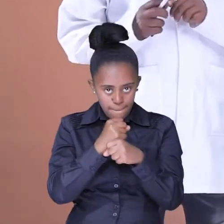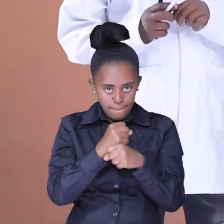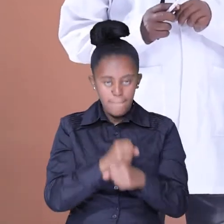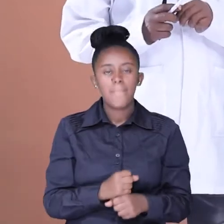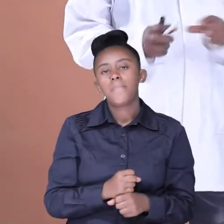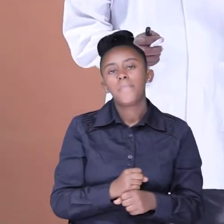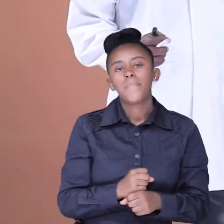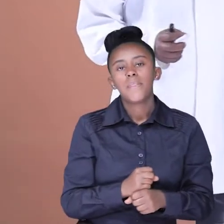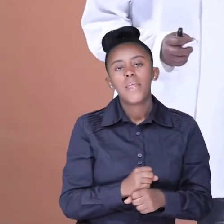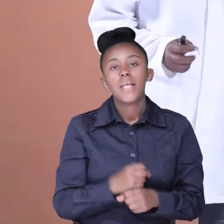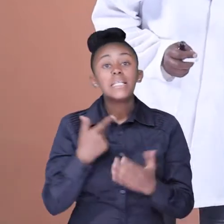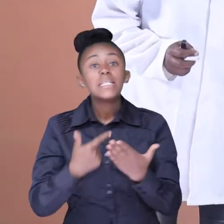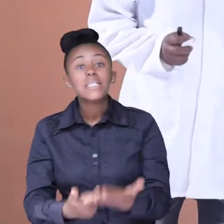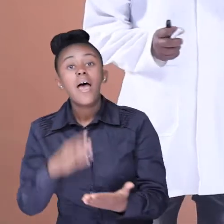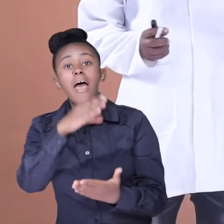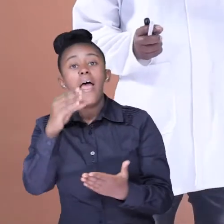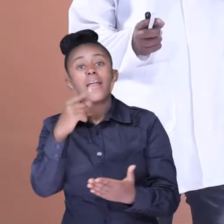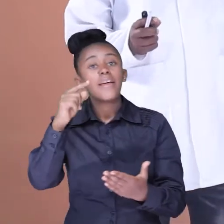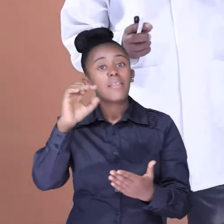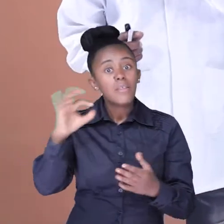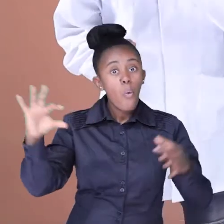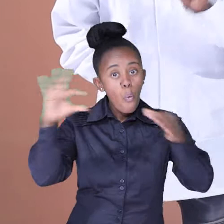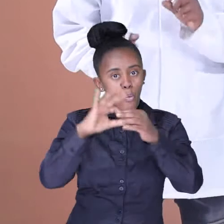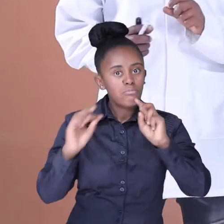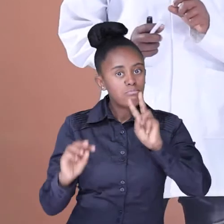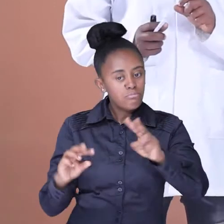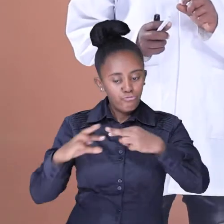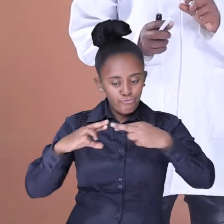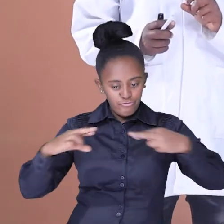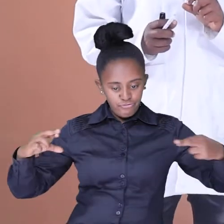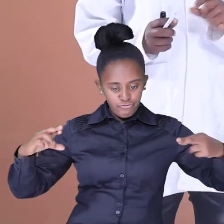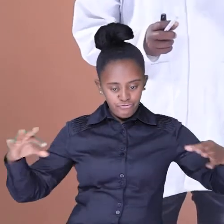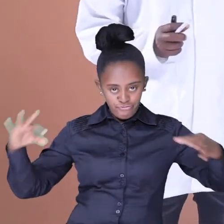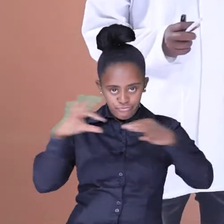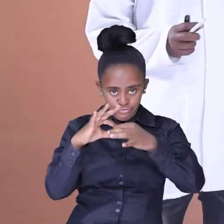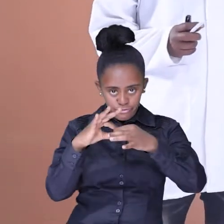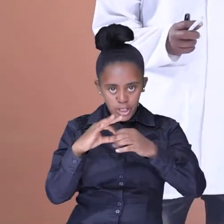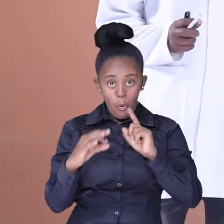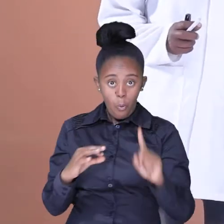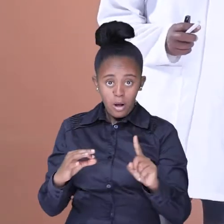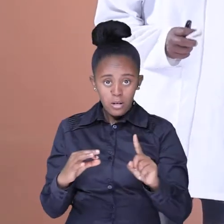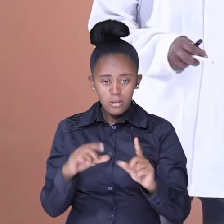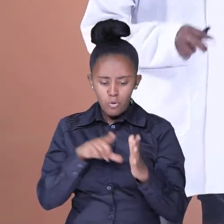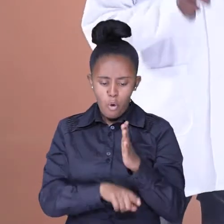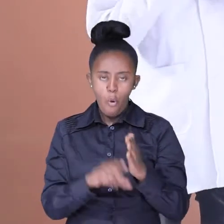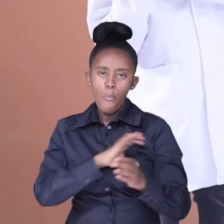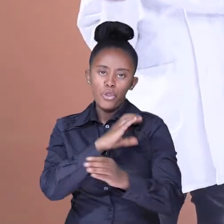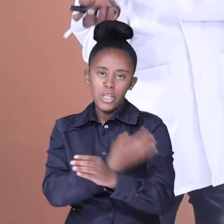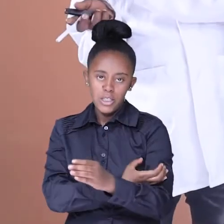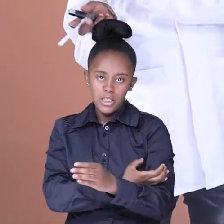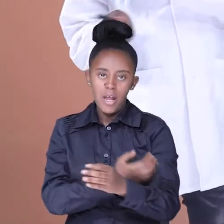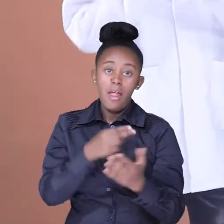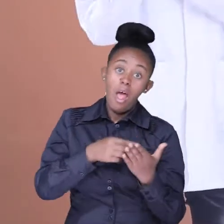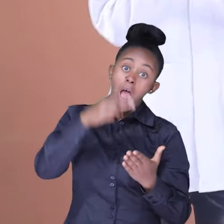gate. This AND gate is connected by a two wire. One is at low potential and the other is at